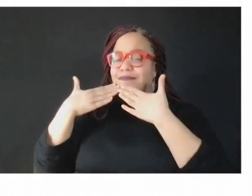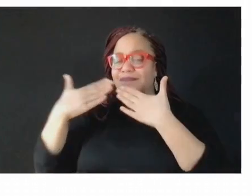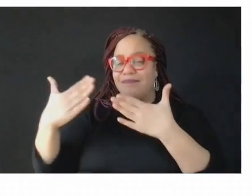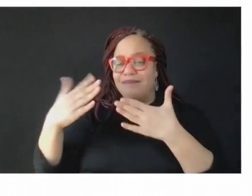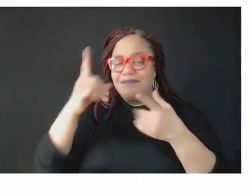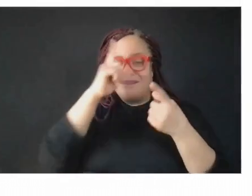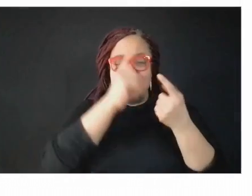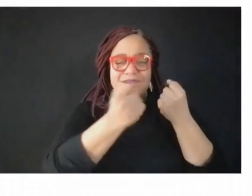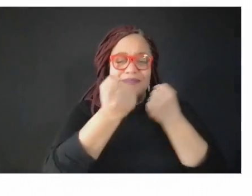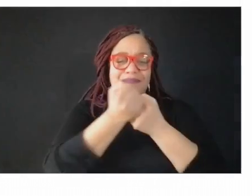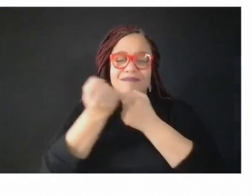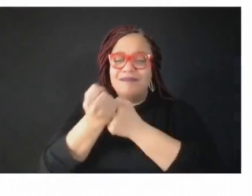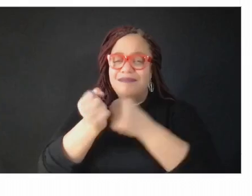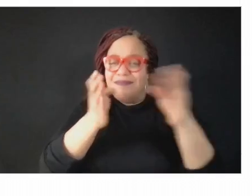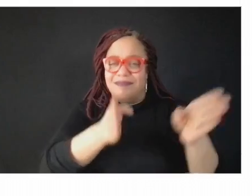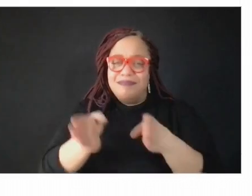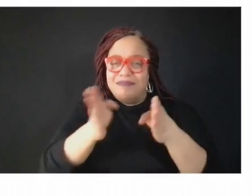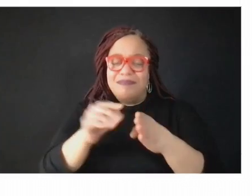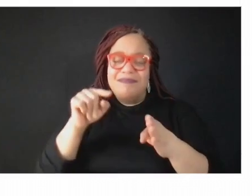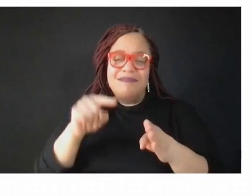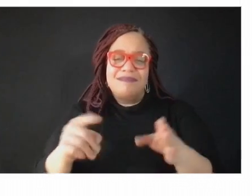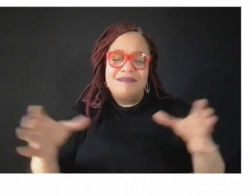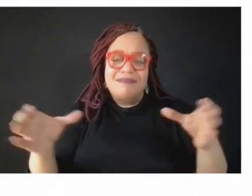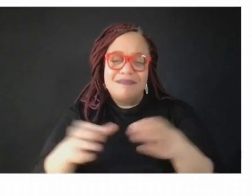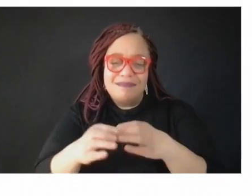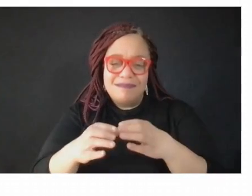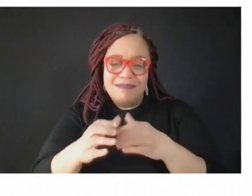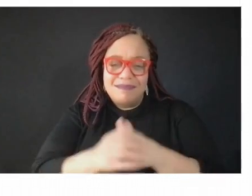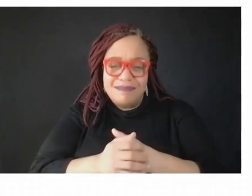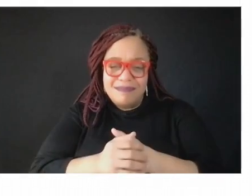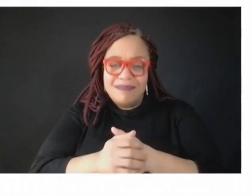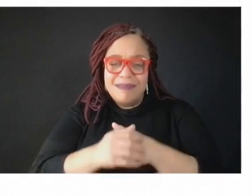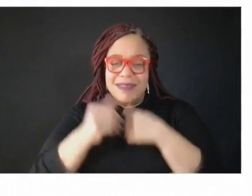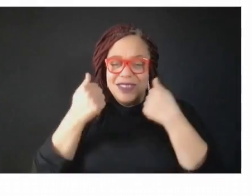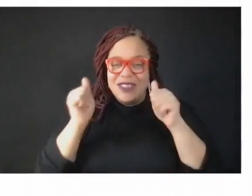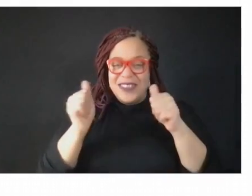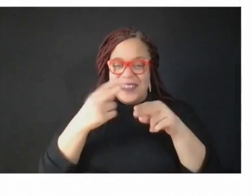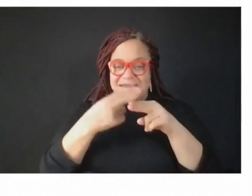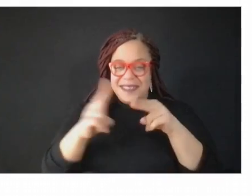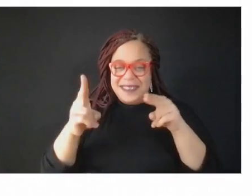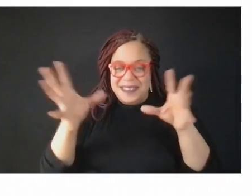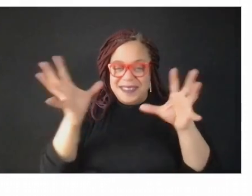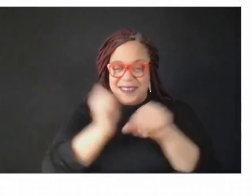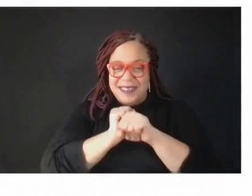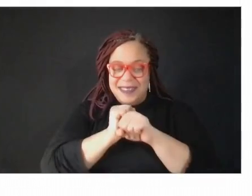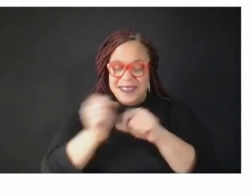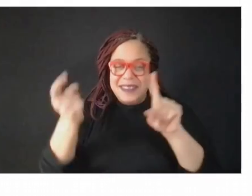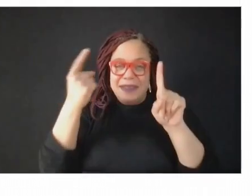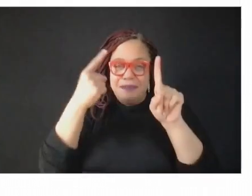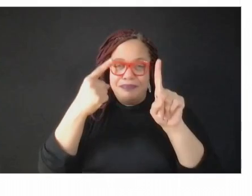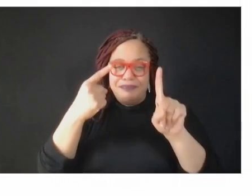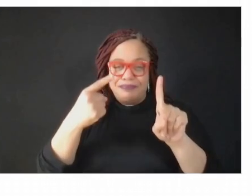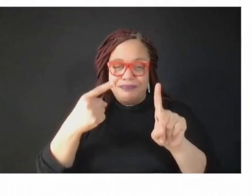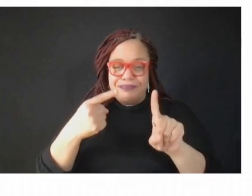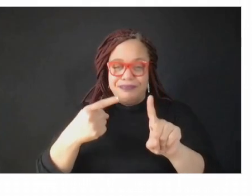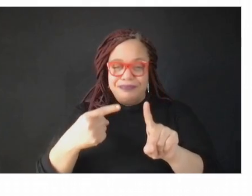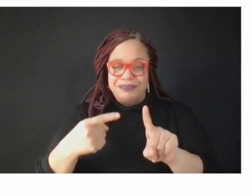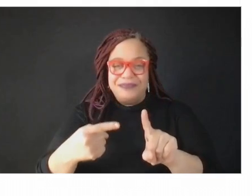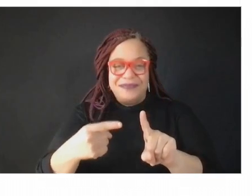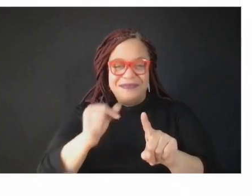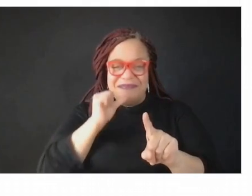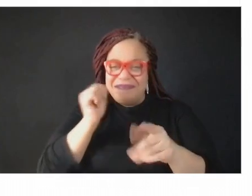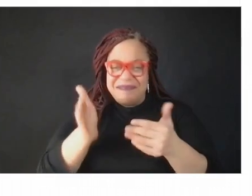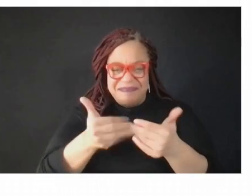today. So I'm going to try to just quickly sum up a few things, and it's hard because there's a lot